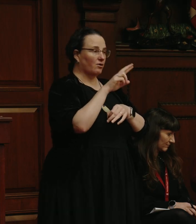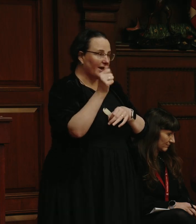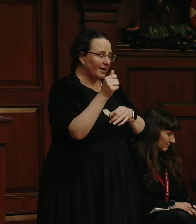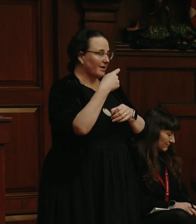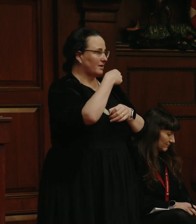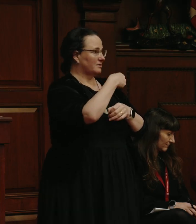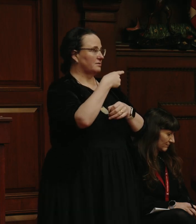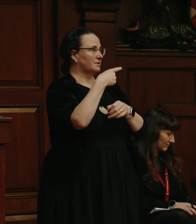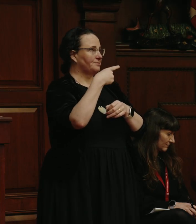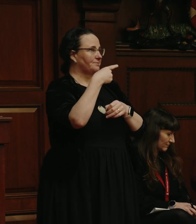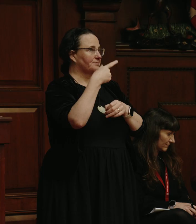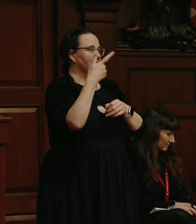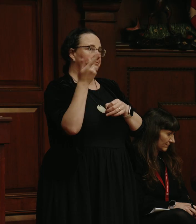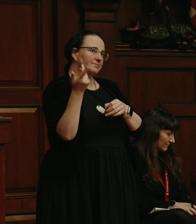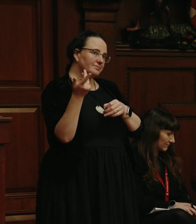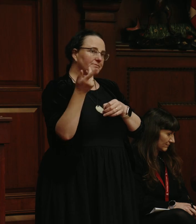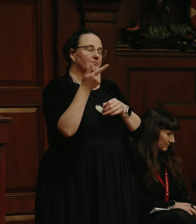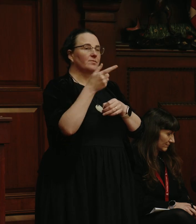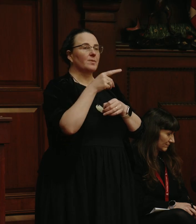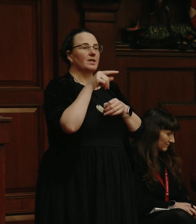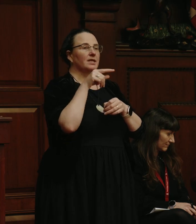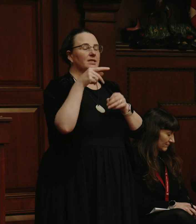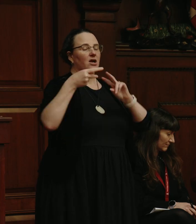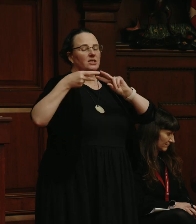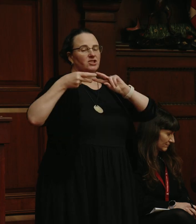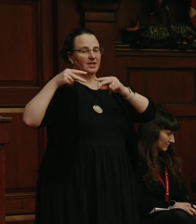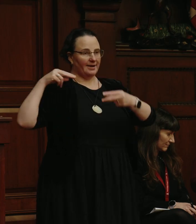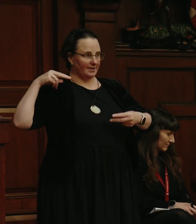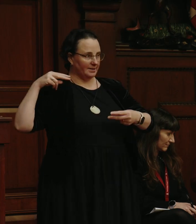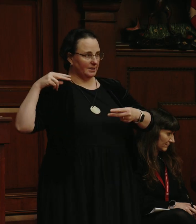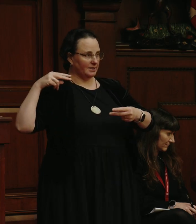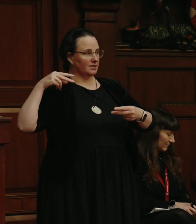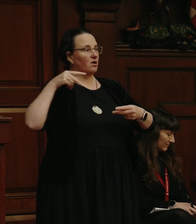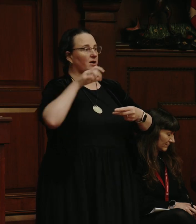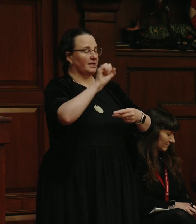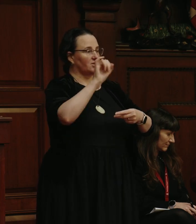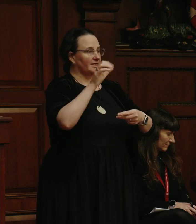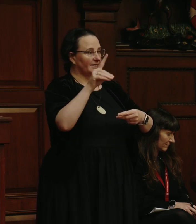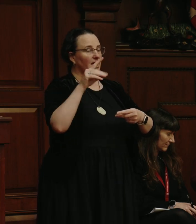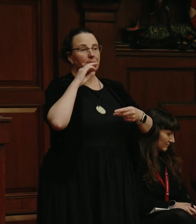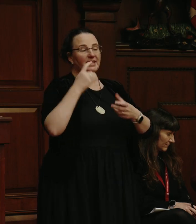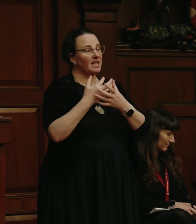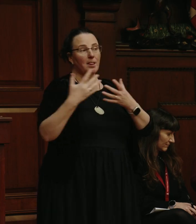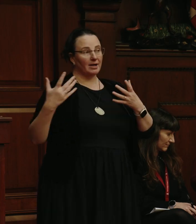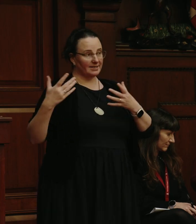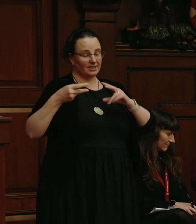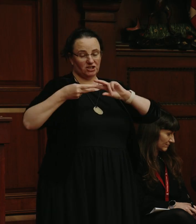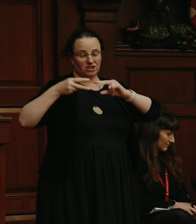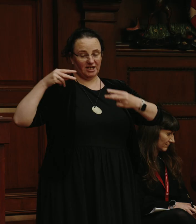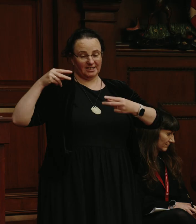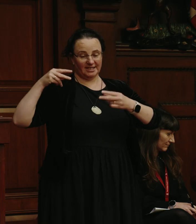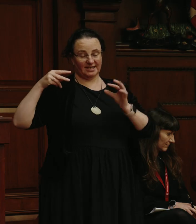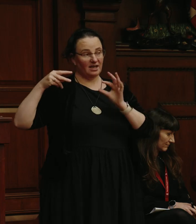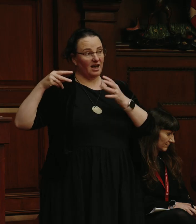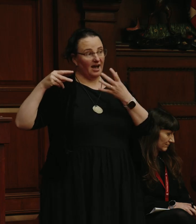play a role, but they're what we call polygenic. So poly means many. So lots of genes might add in a tiny little